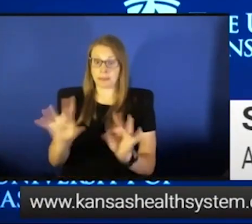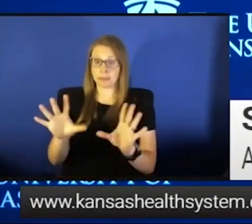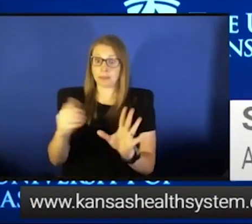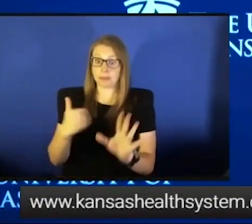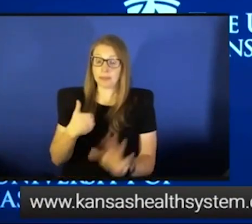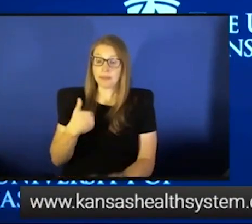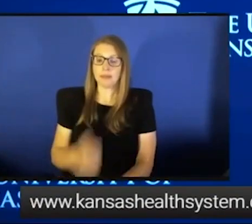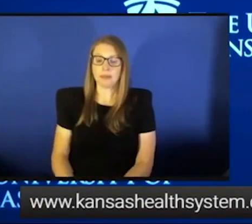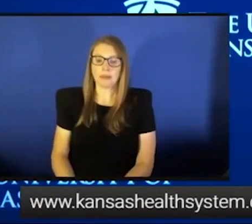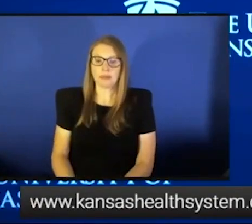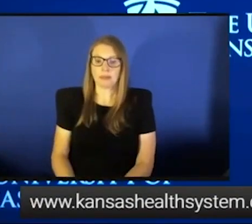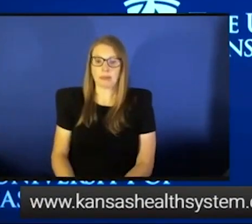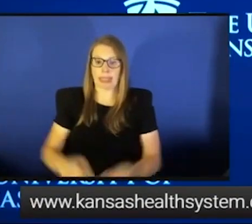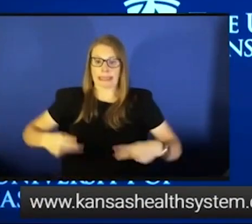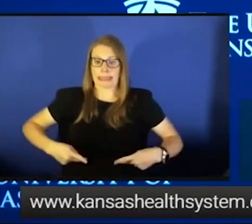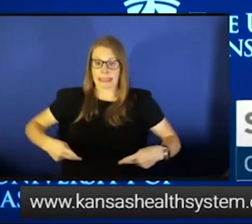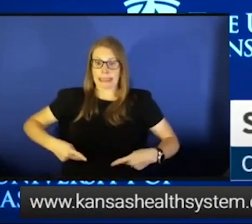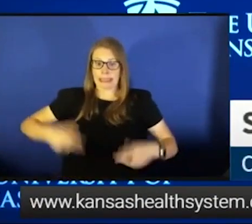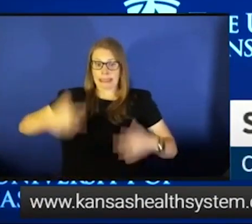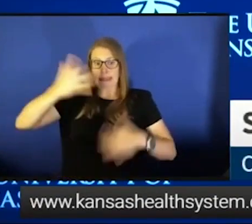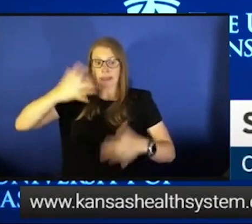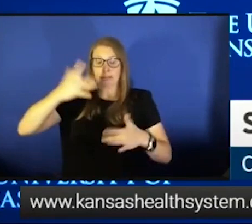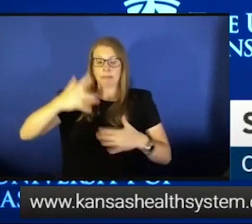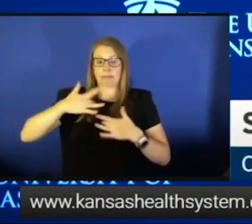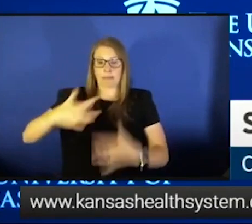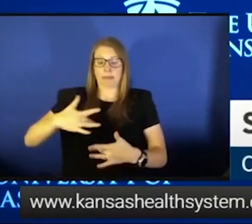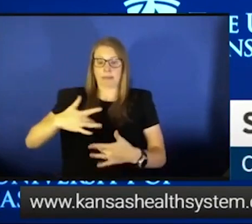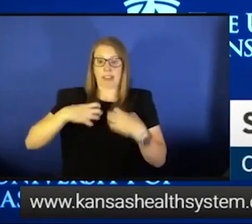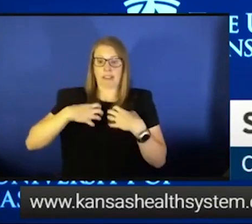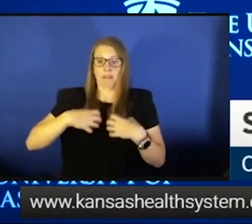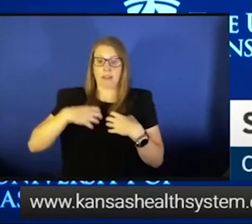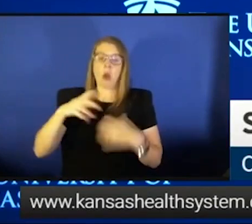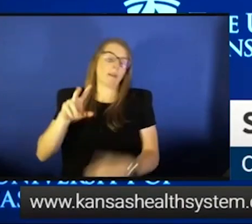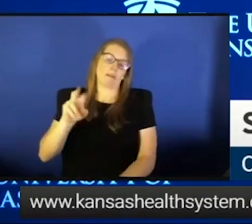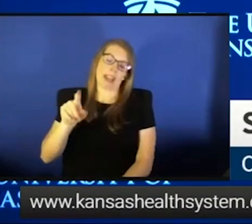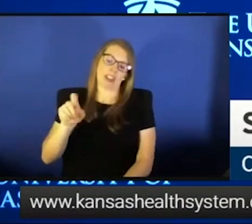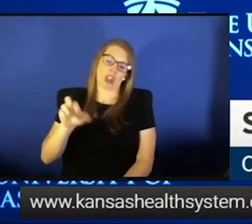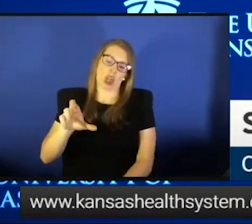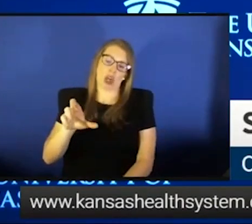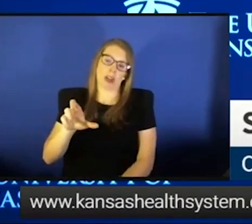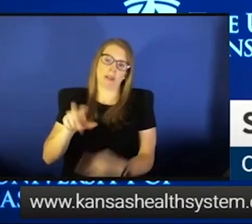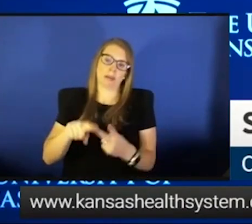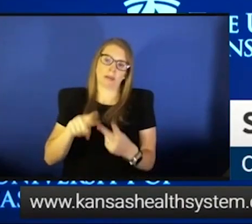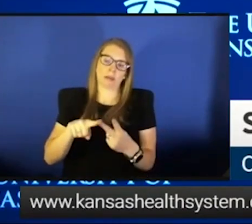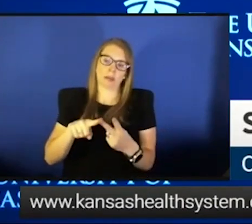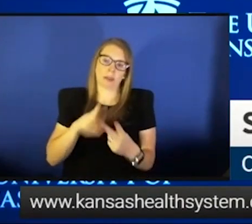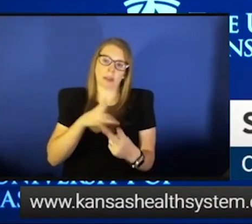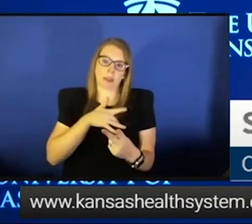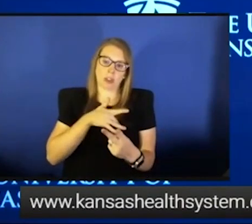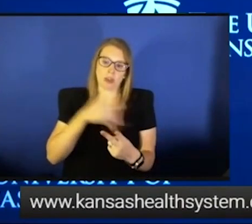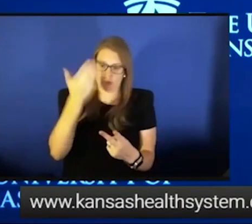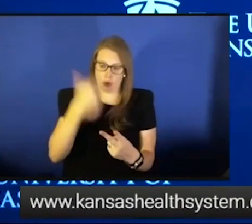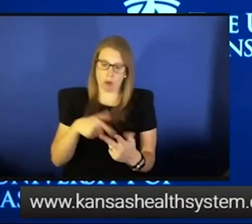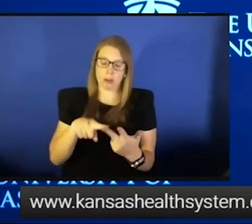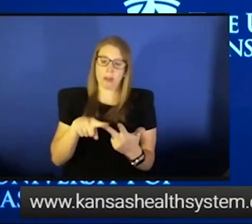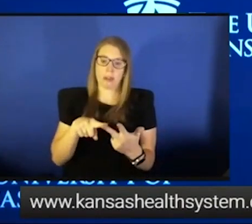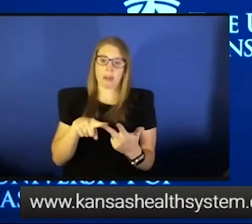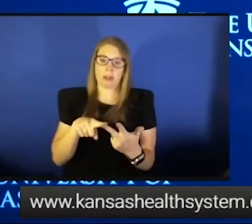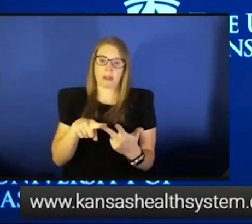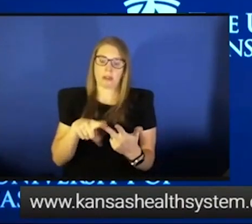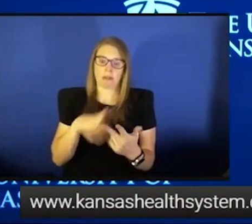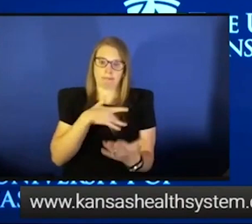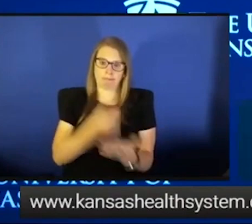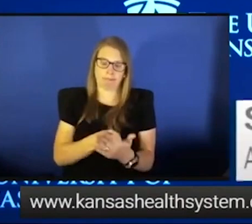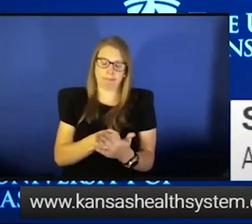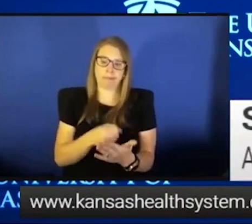kidney disease often is a vascular disease, meaning it's a blood vessel disease. We know heart disease, coronary arteries, blood vessel disease, stroke, blood vessel disease. How do you take care